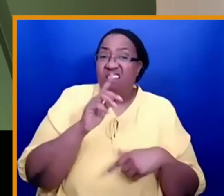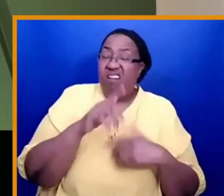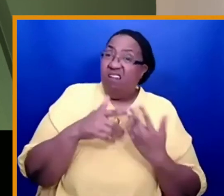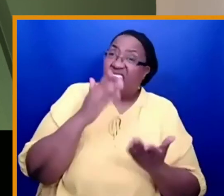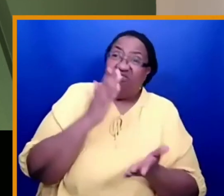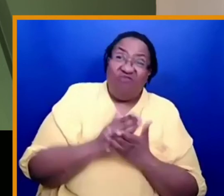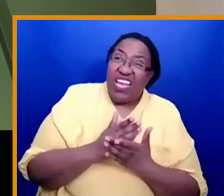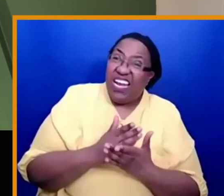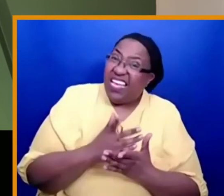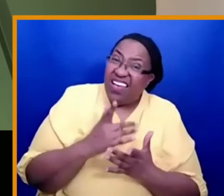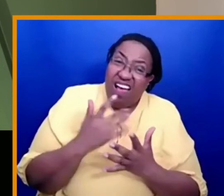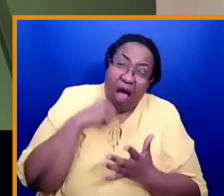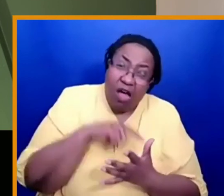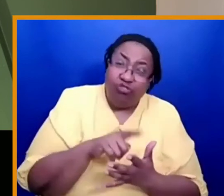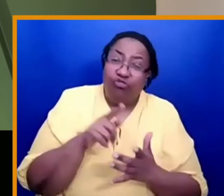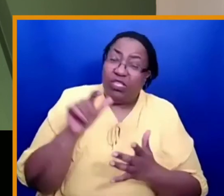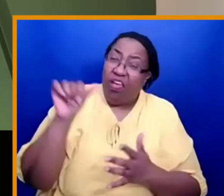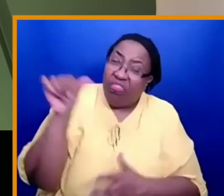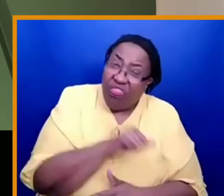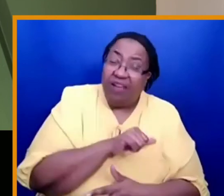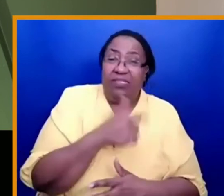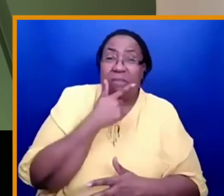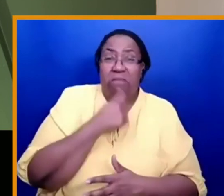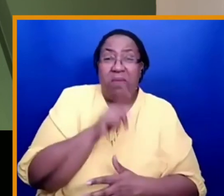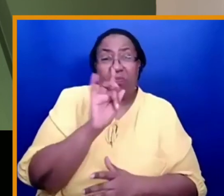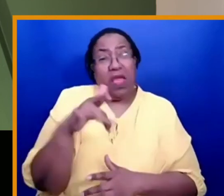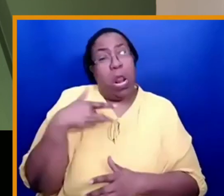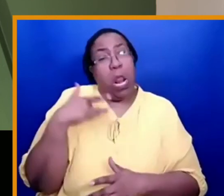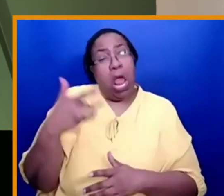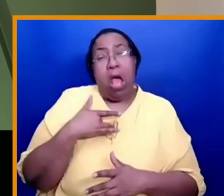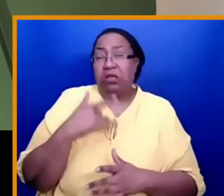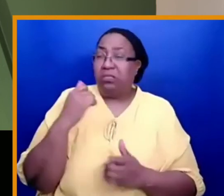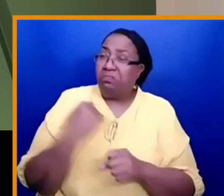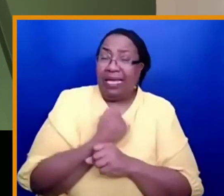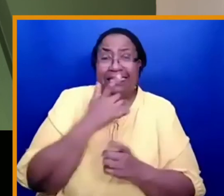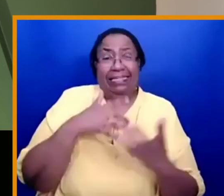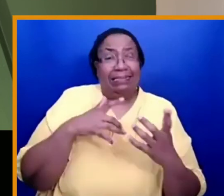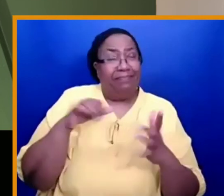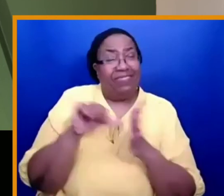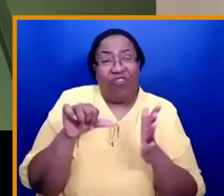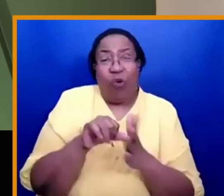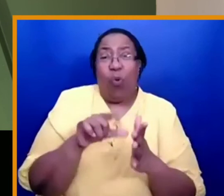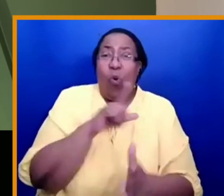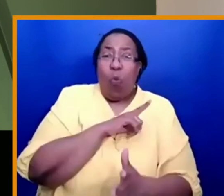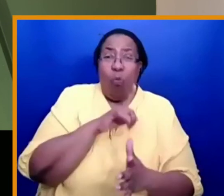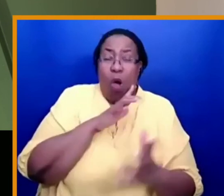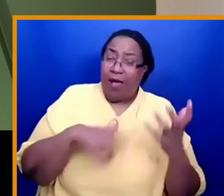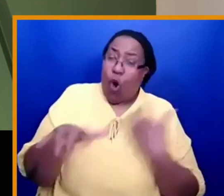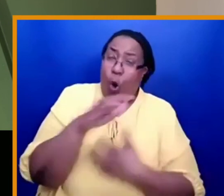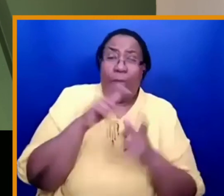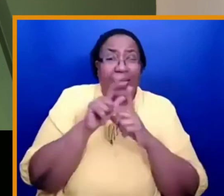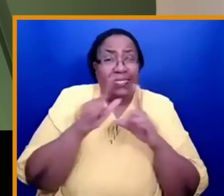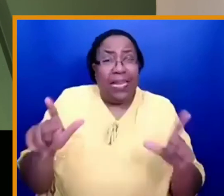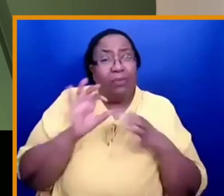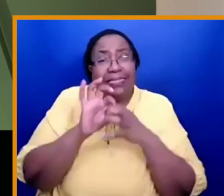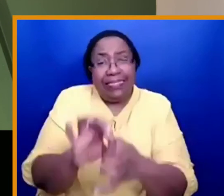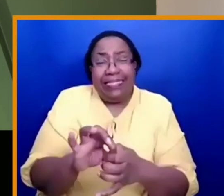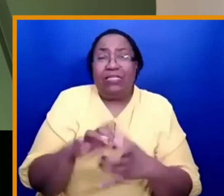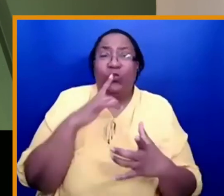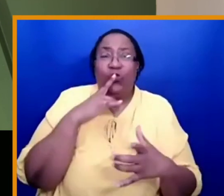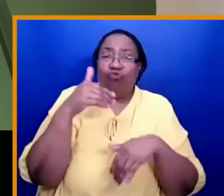of people whose lives are made much more difficult because of this complex language around criminal records, which can make it appear that something,